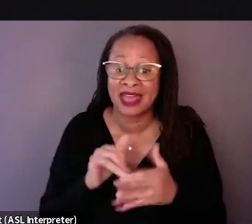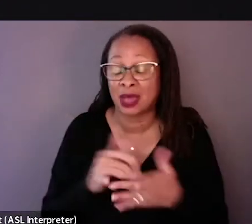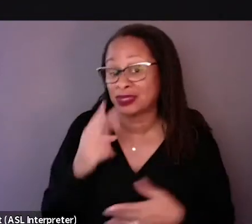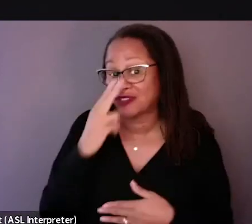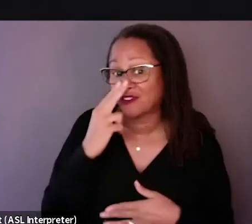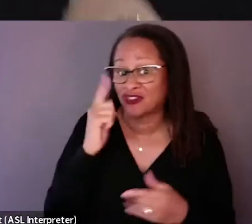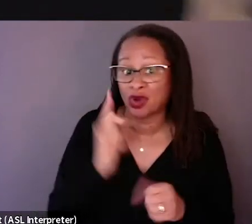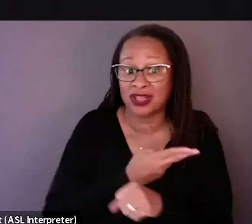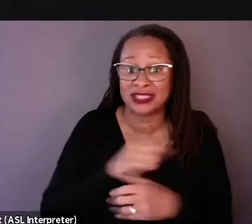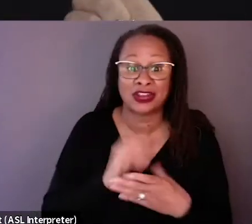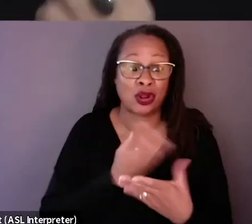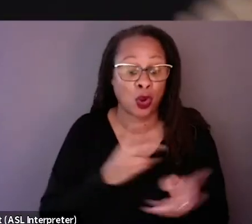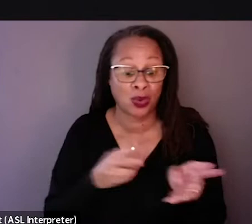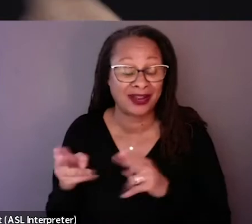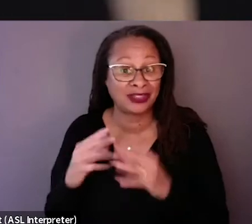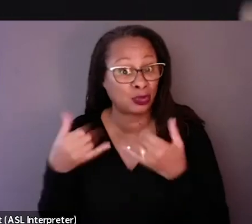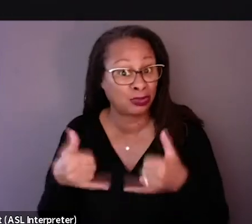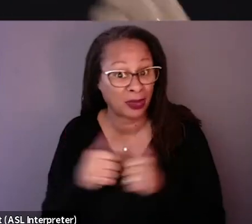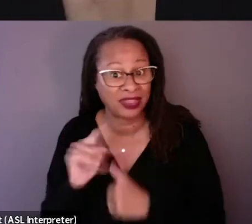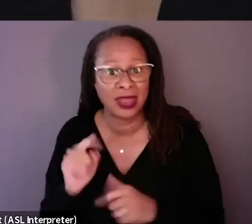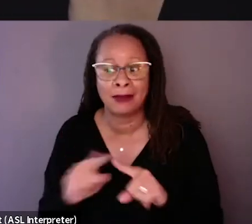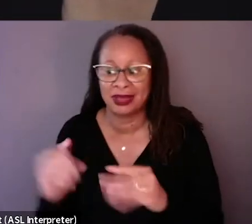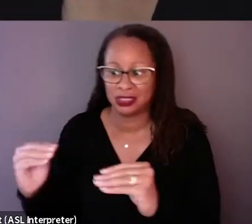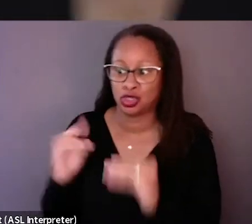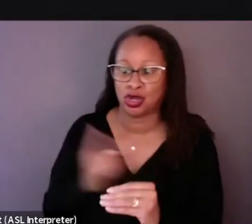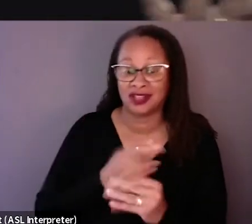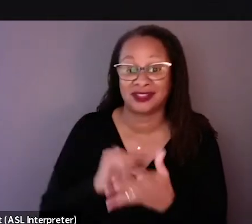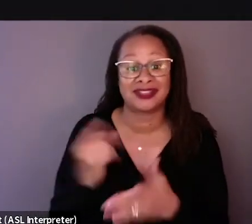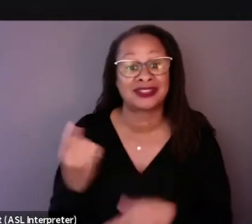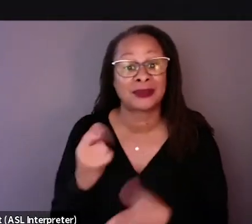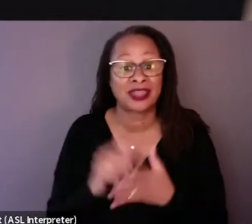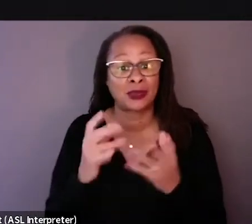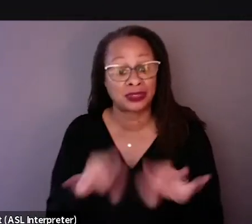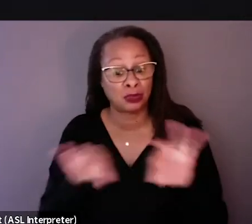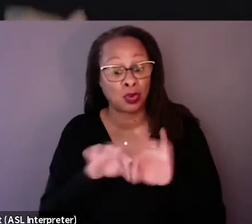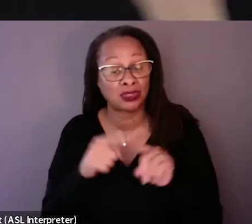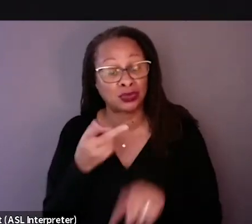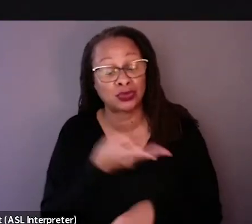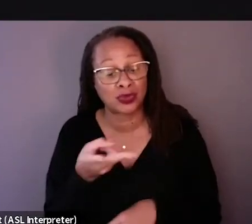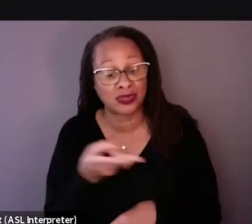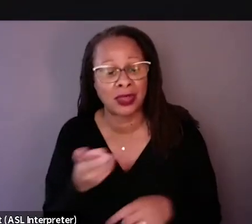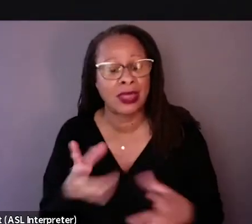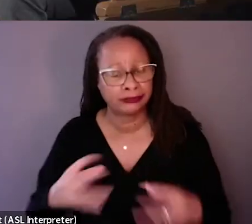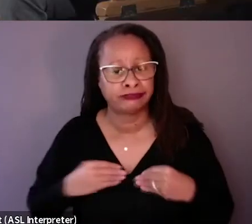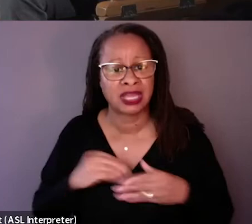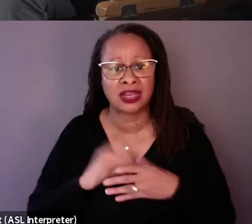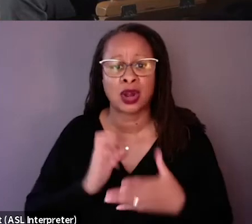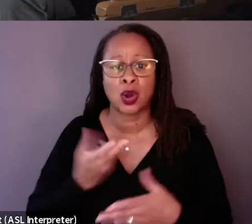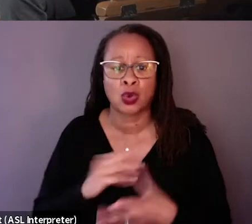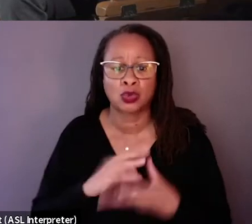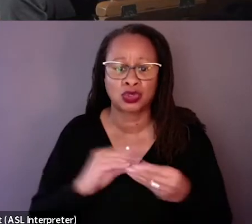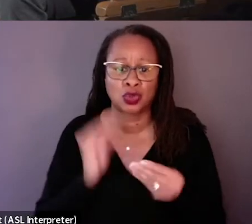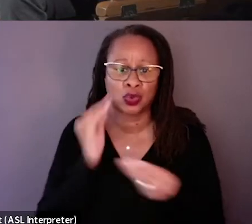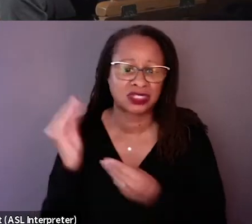own editing, but it also kind of taught us, okay, this is something that was meaningful to them. Let's embrace that in our own storytelling. Let's kind of